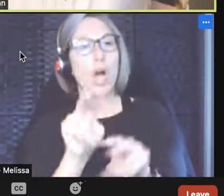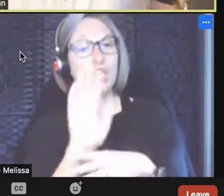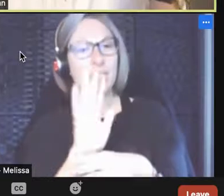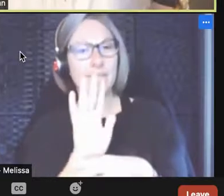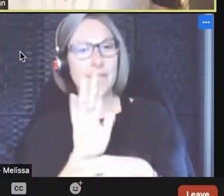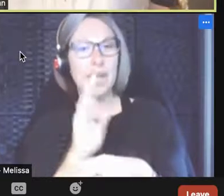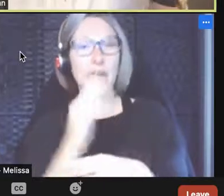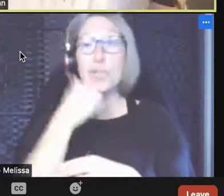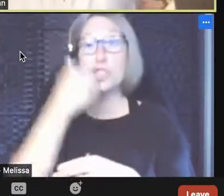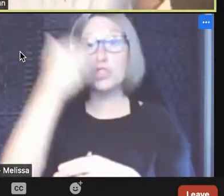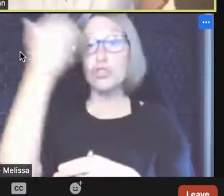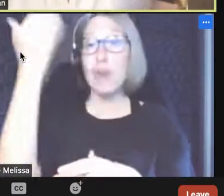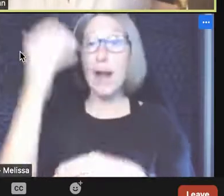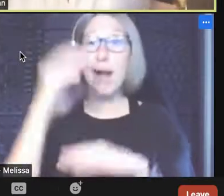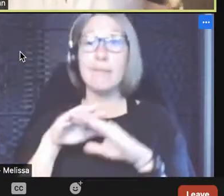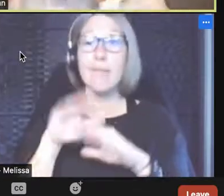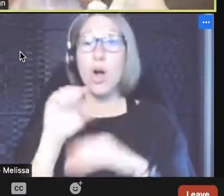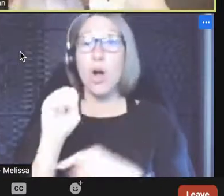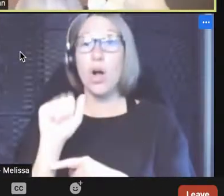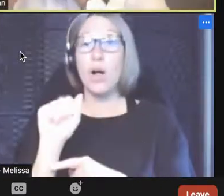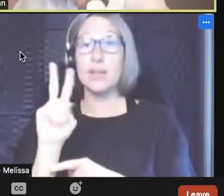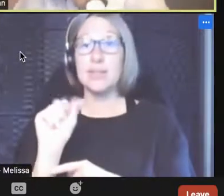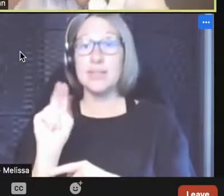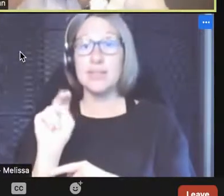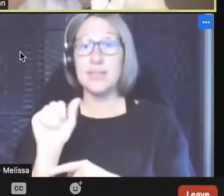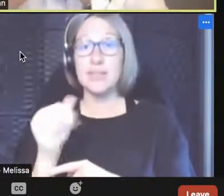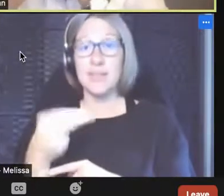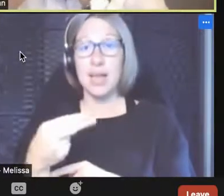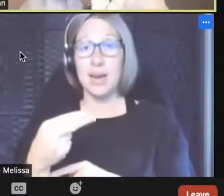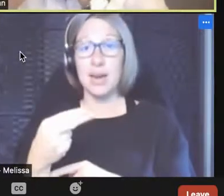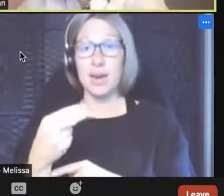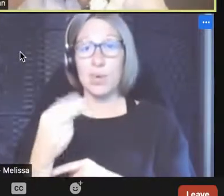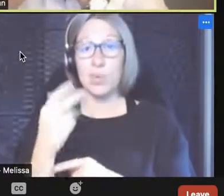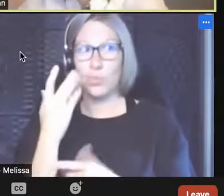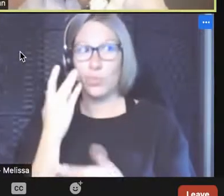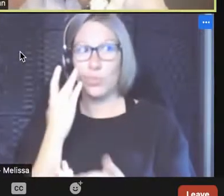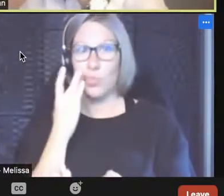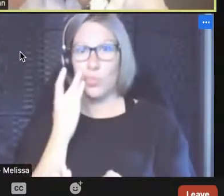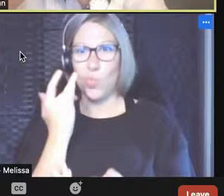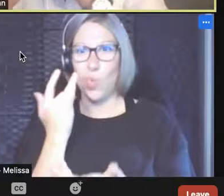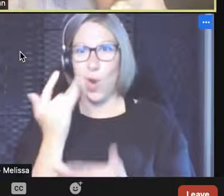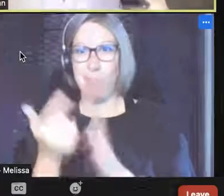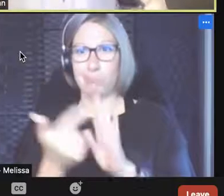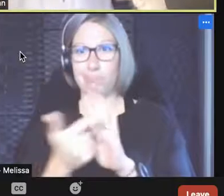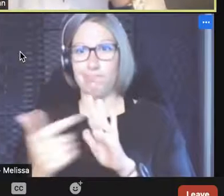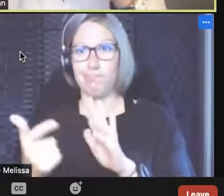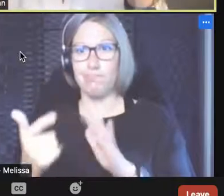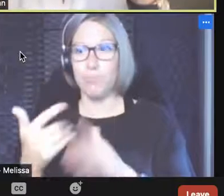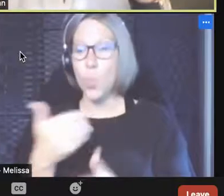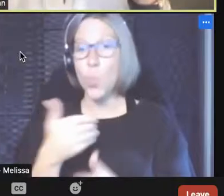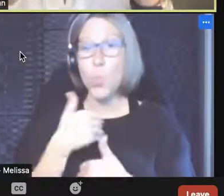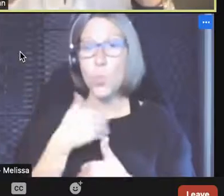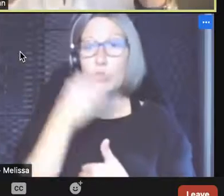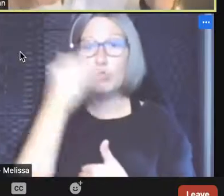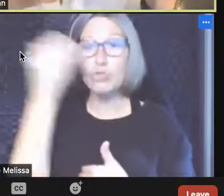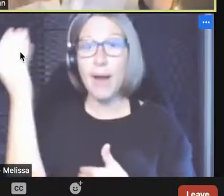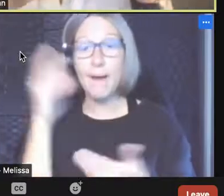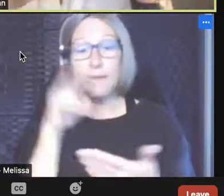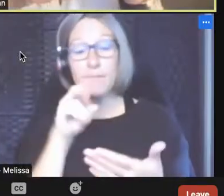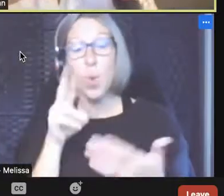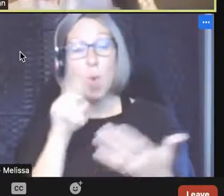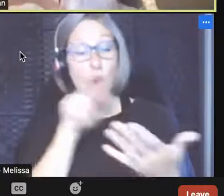on the savannah. Why would it not be okay to let that child hold the giraffe while looking at it, or look at the giraffe ahead of